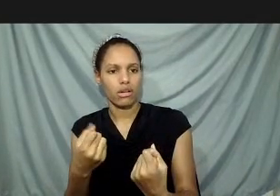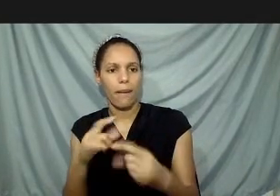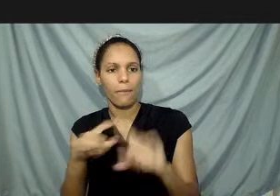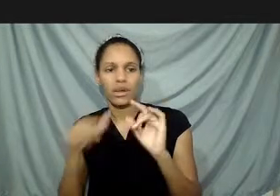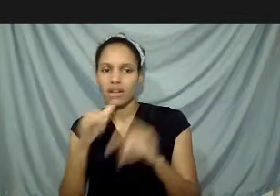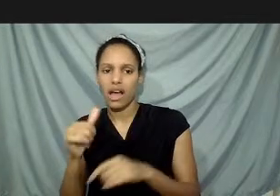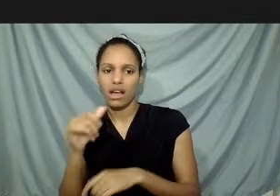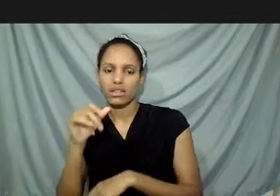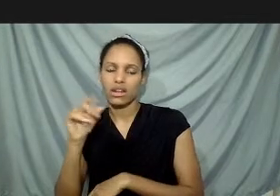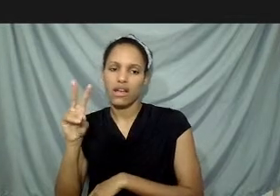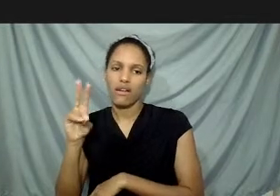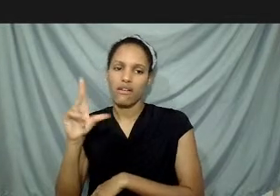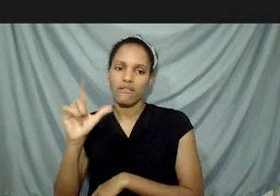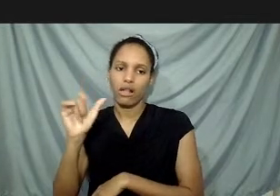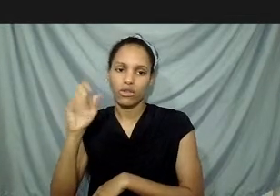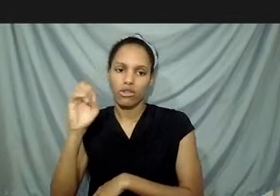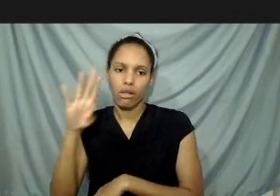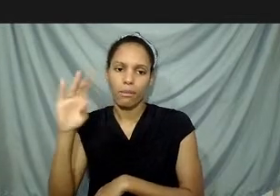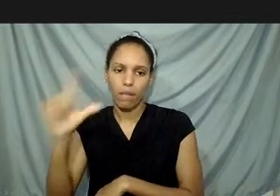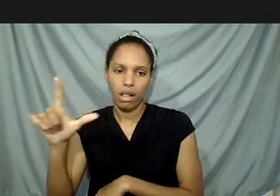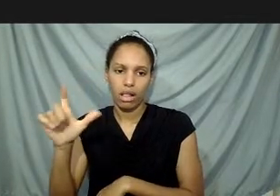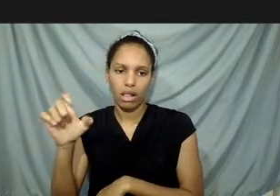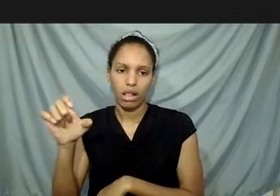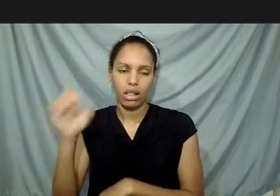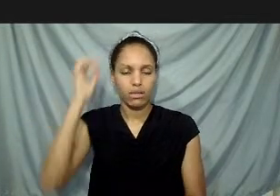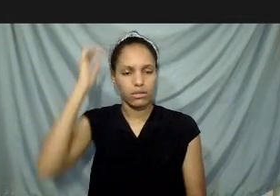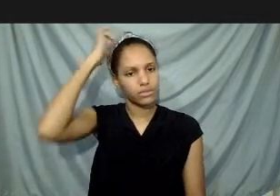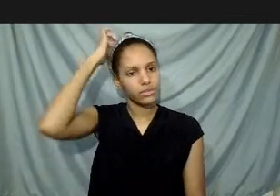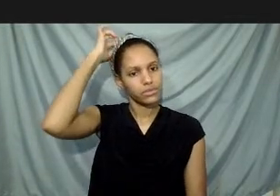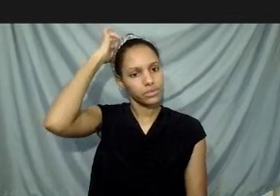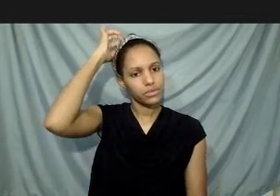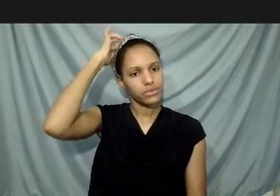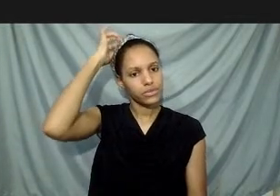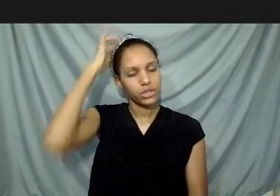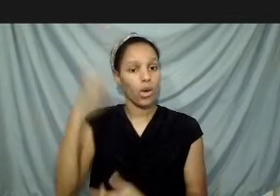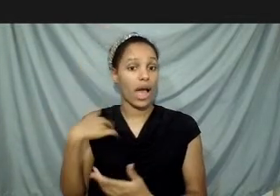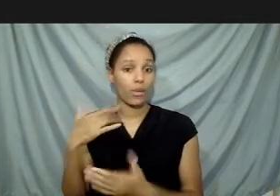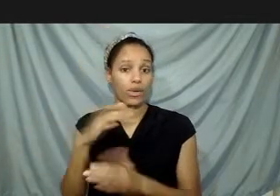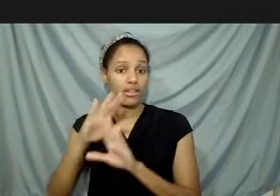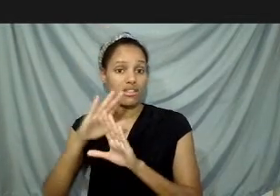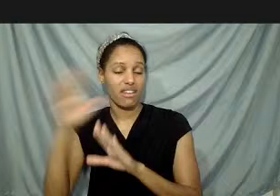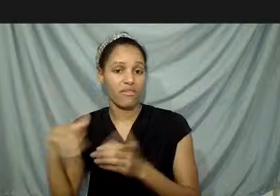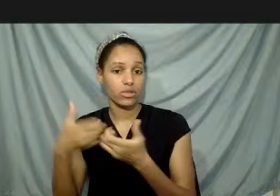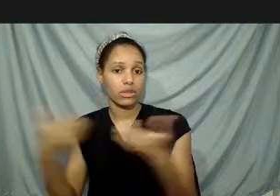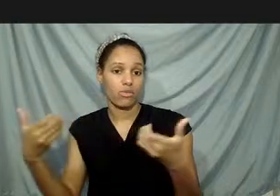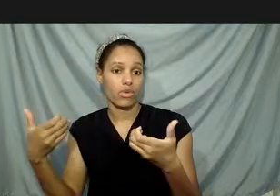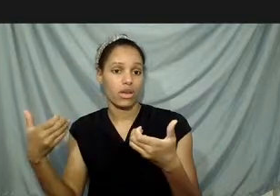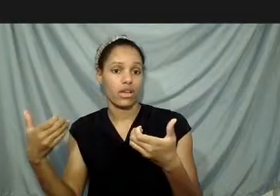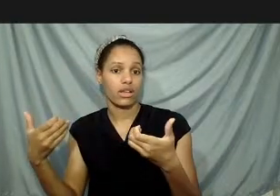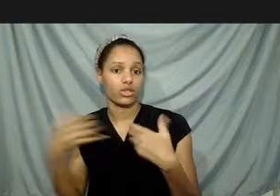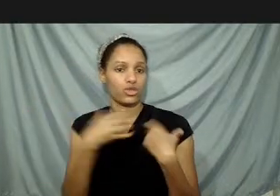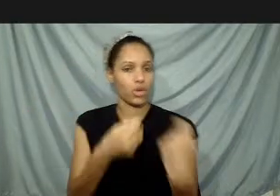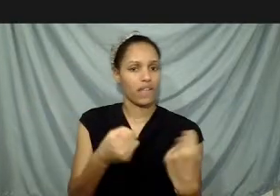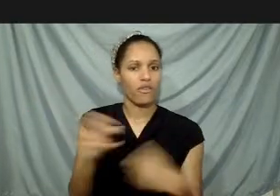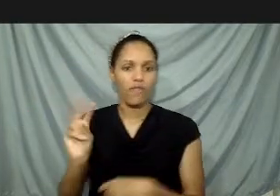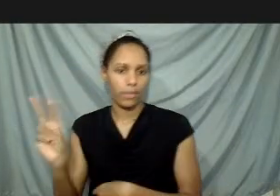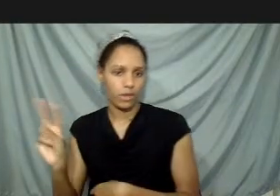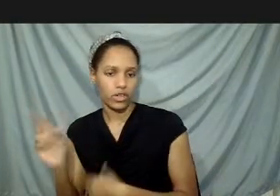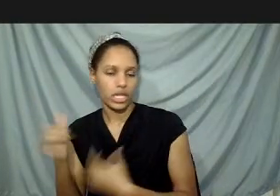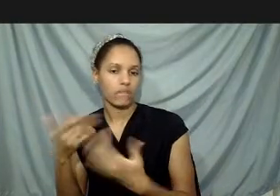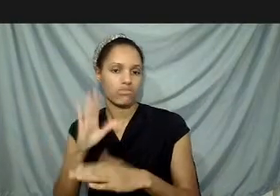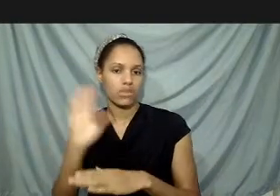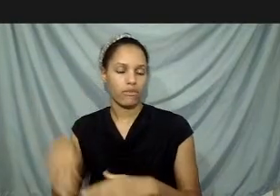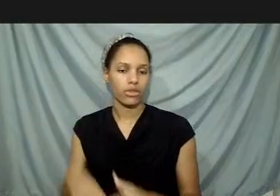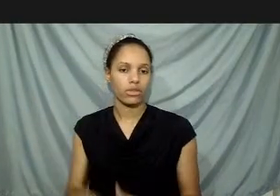strength. So I would never separate vulnerability from strength. Yeah. So I think the